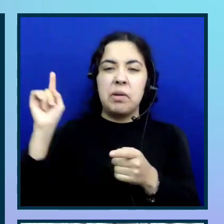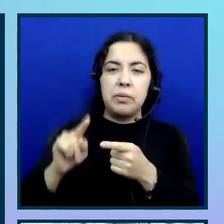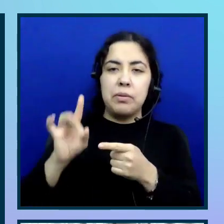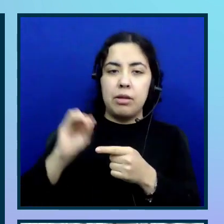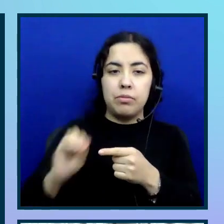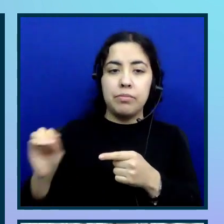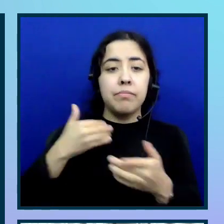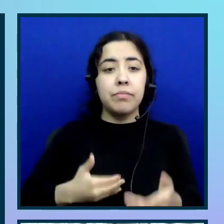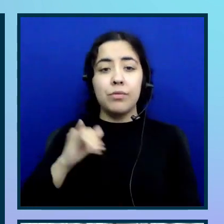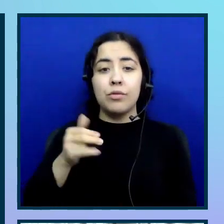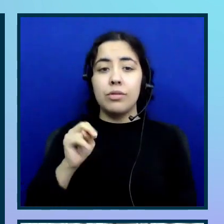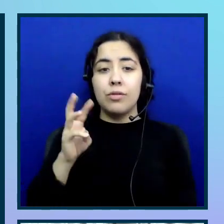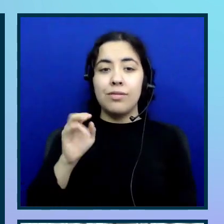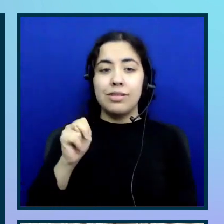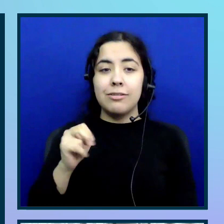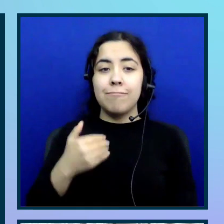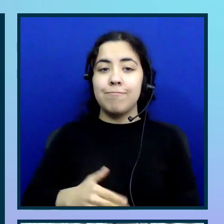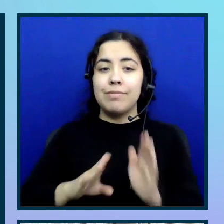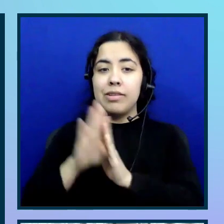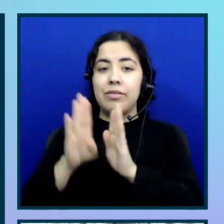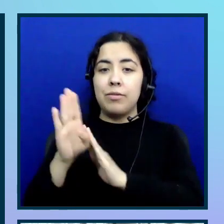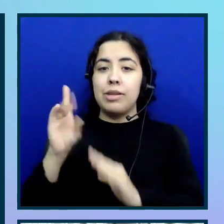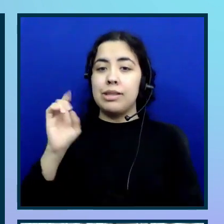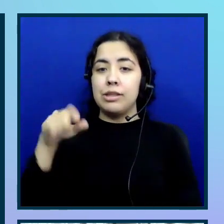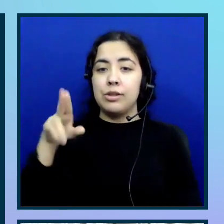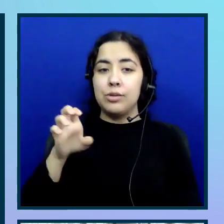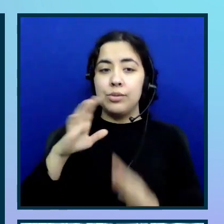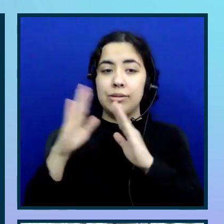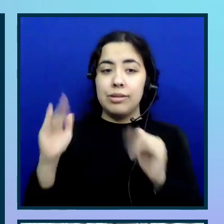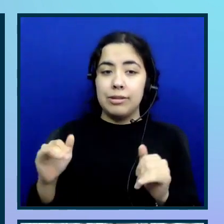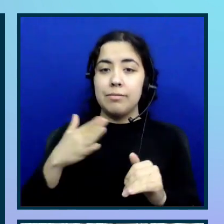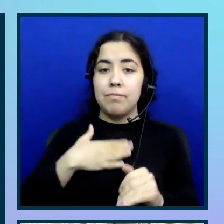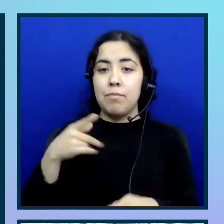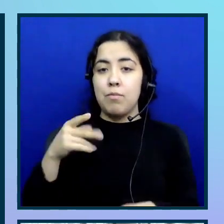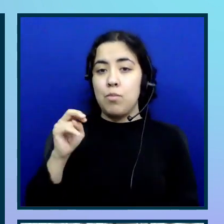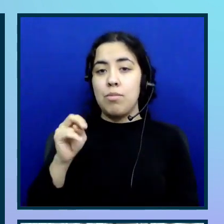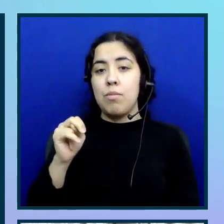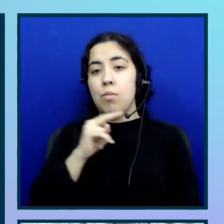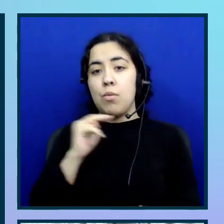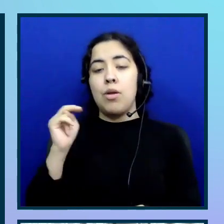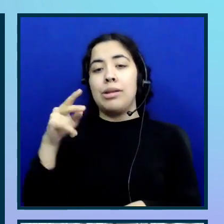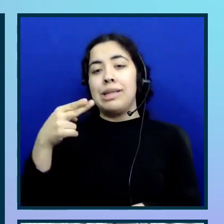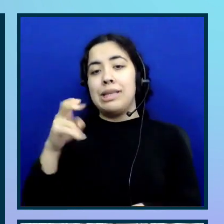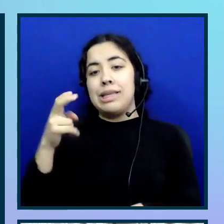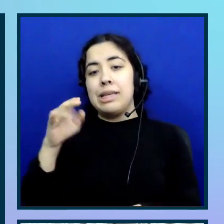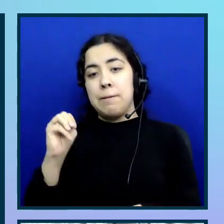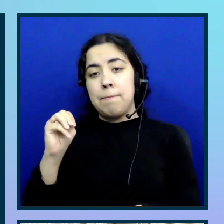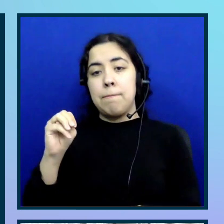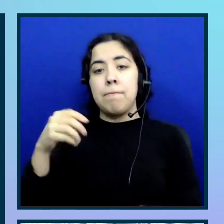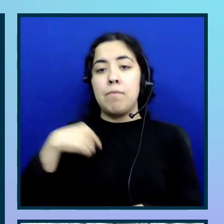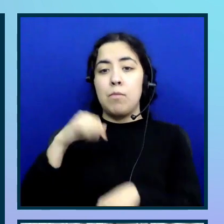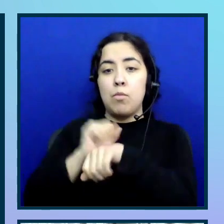introductions. My name is Jason Wilson. I'm a developer at Deque Systems. My pronouns are he, him. I work on the Axe